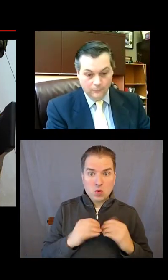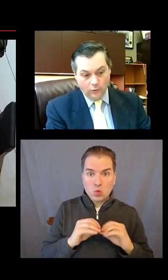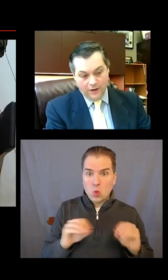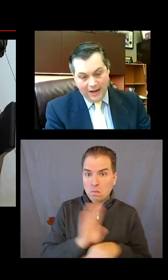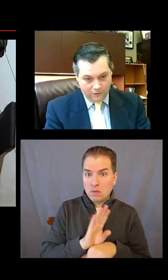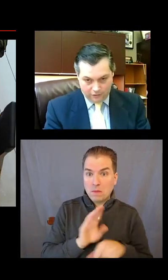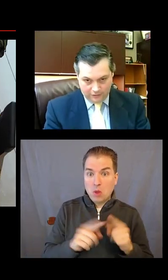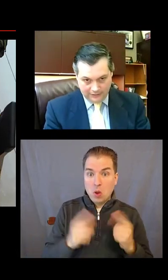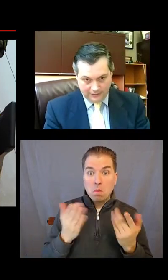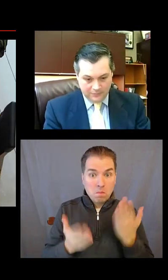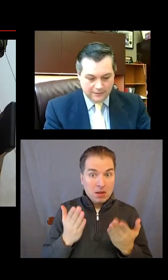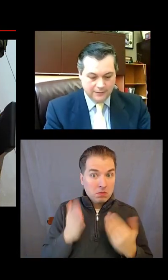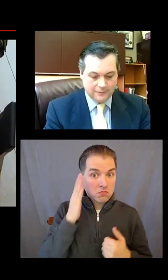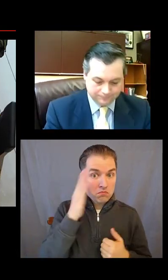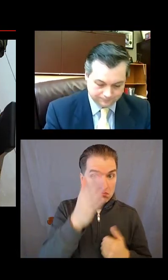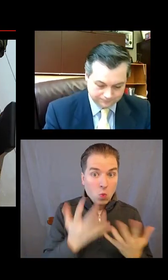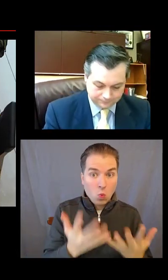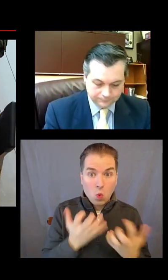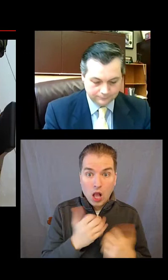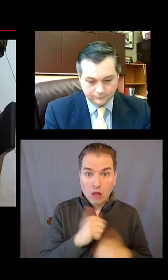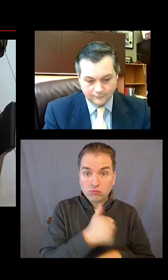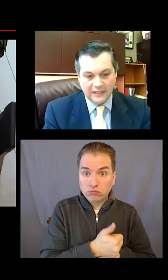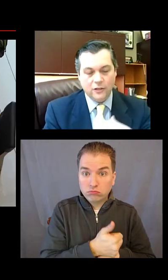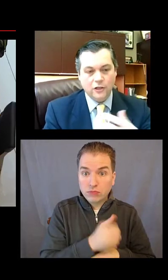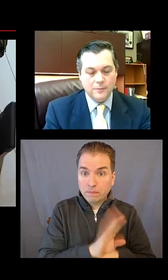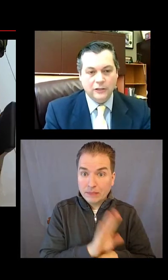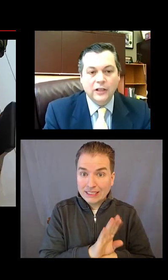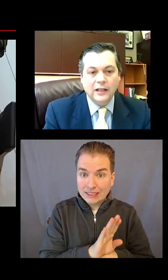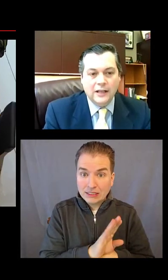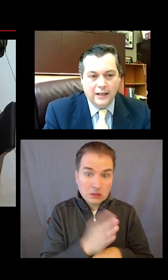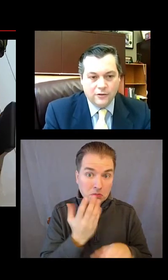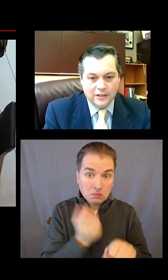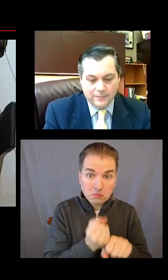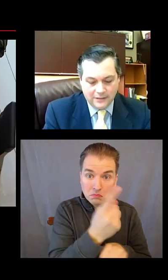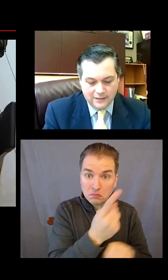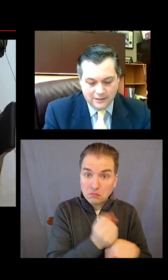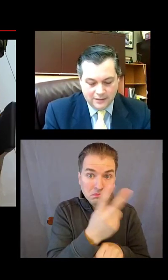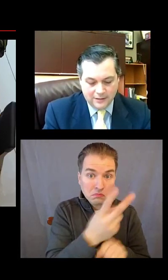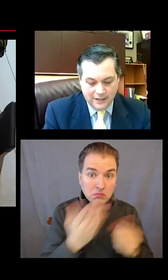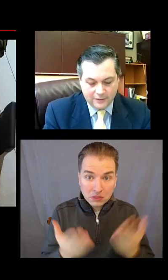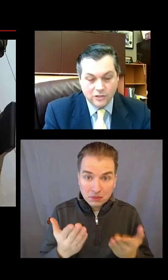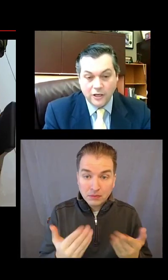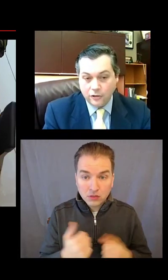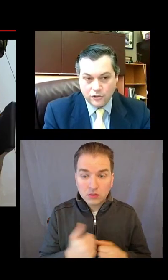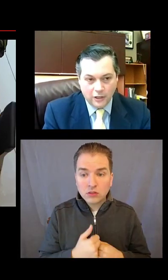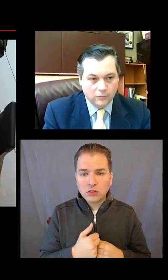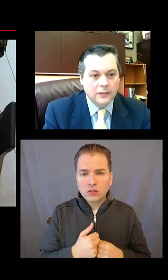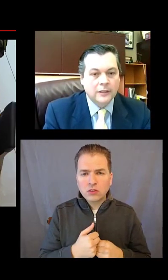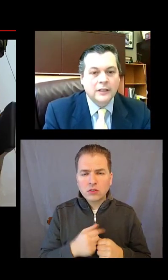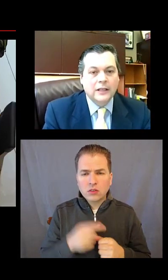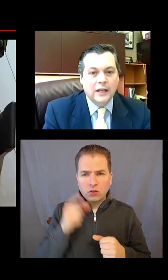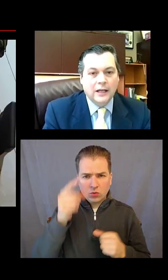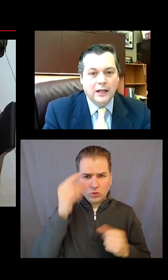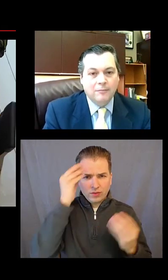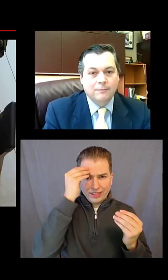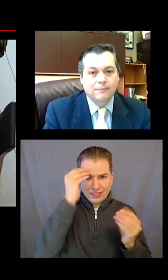you who are not currently in business and are going to be looking to enter into business in the next year or so,